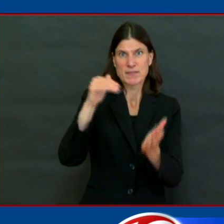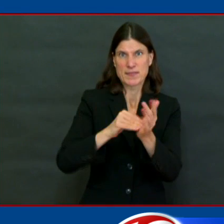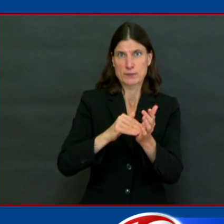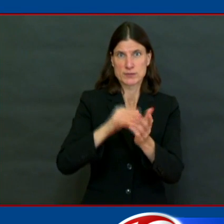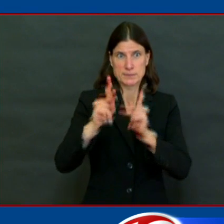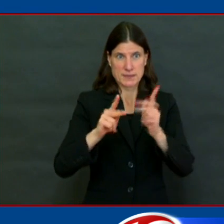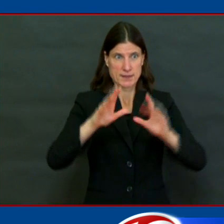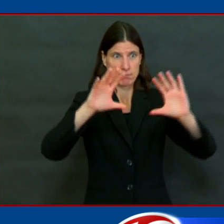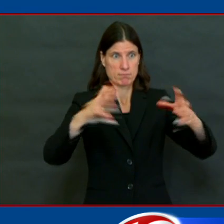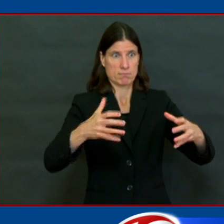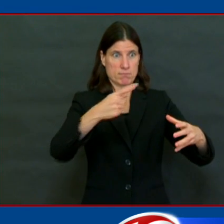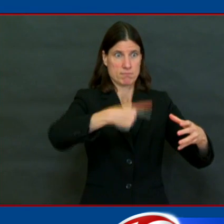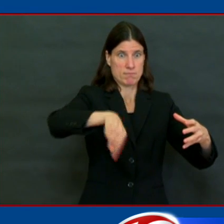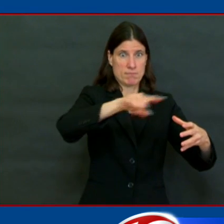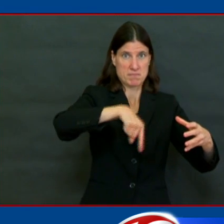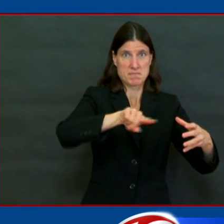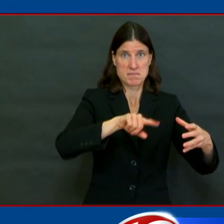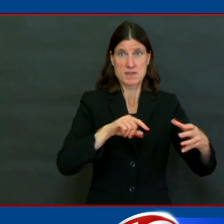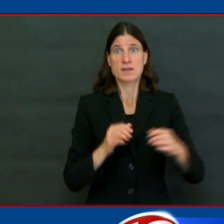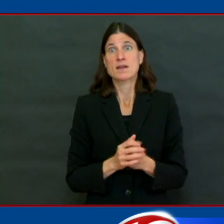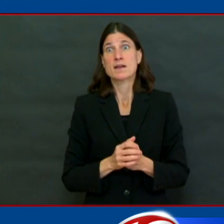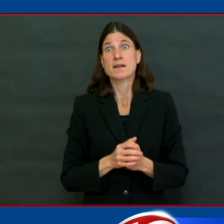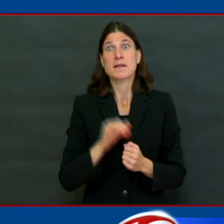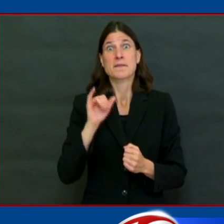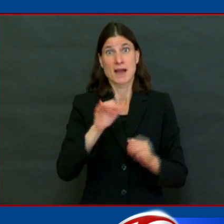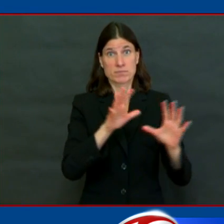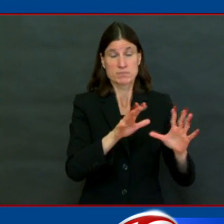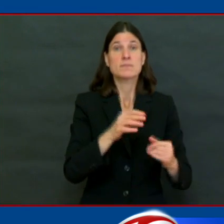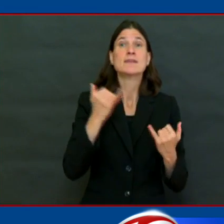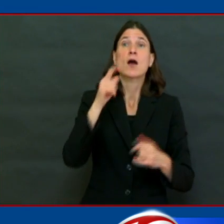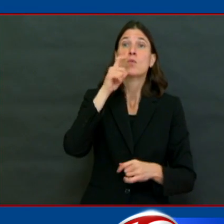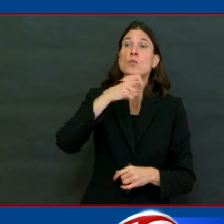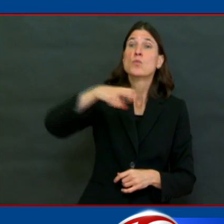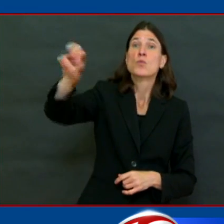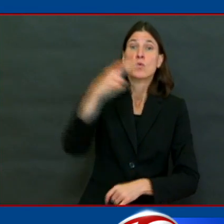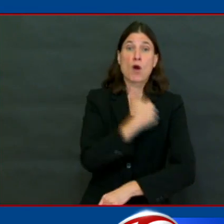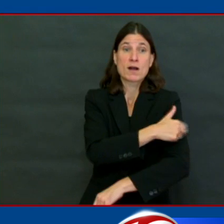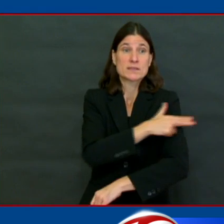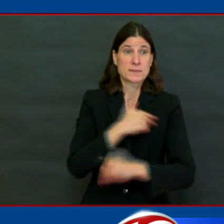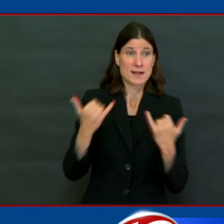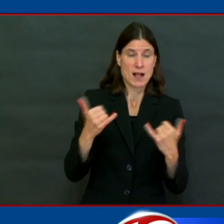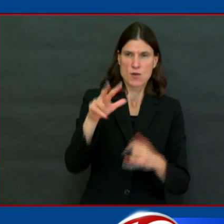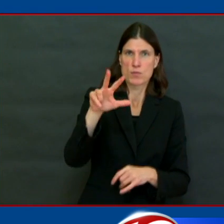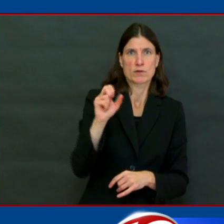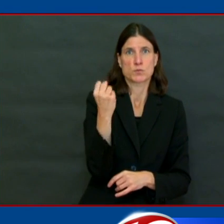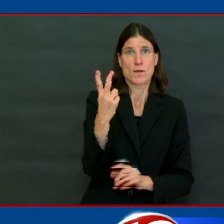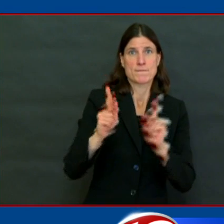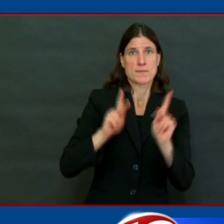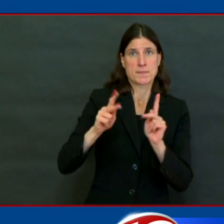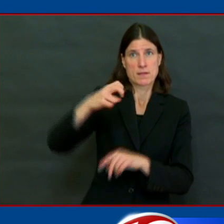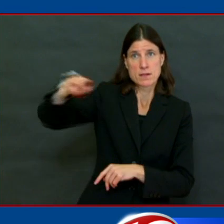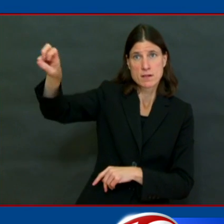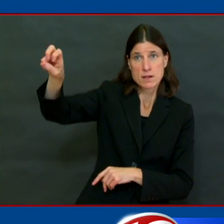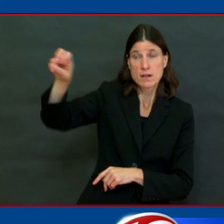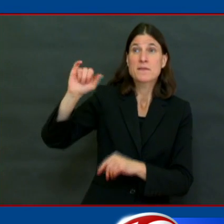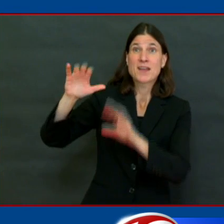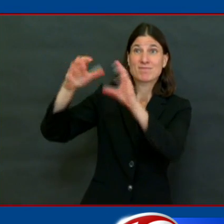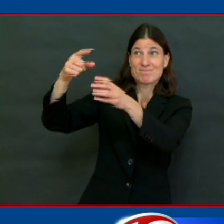There are 312 people currently hospitalized. Of these, 71 are currently in the ICU,